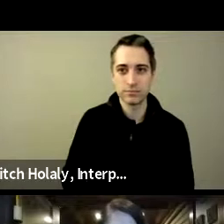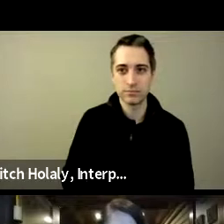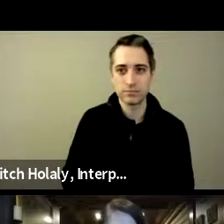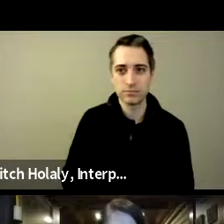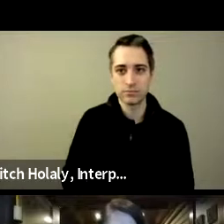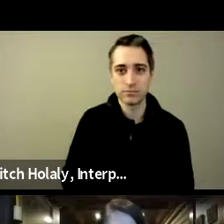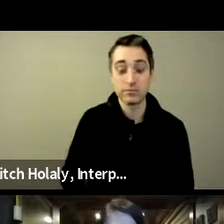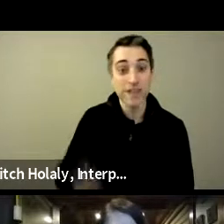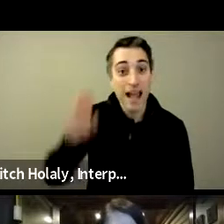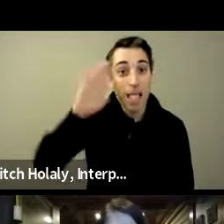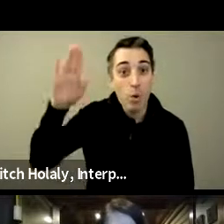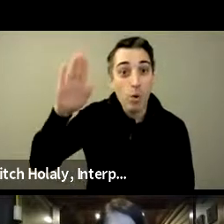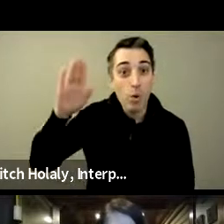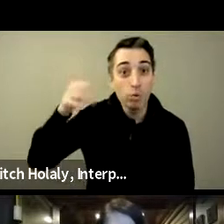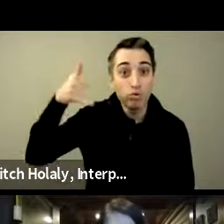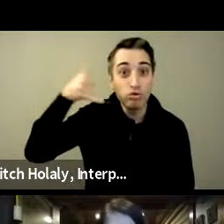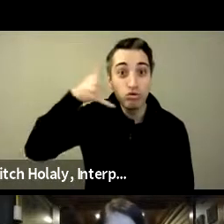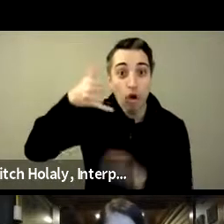Hello, caller.